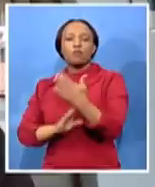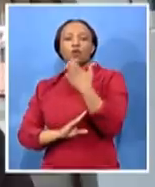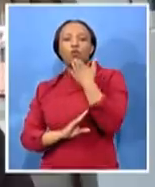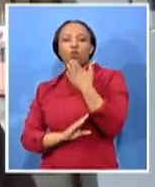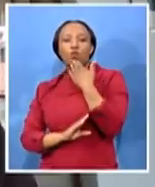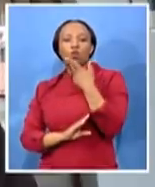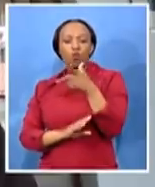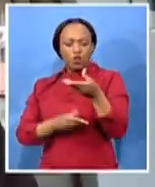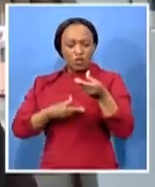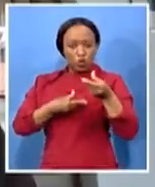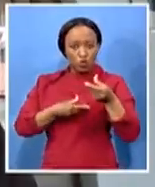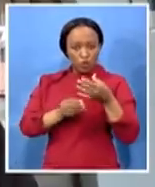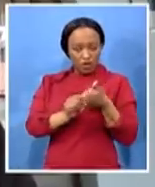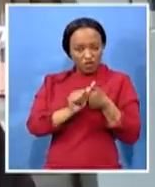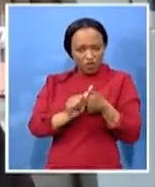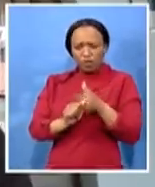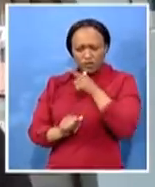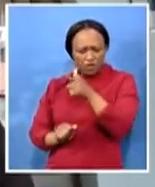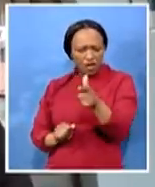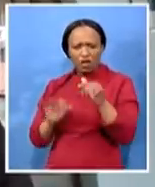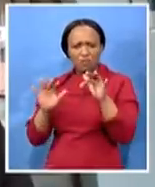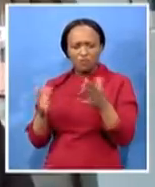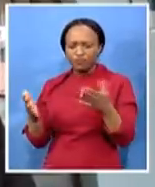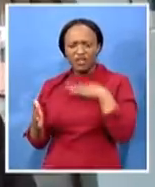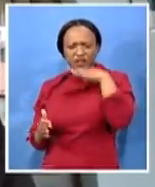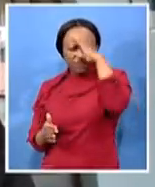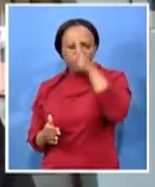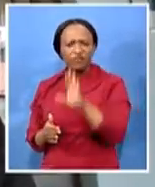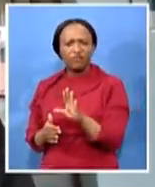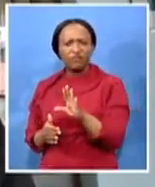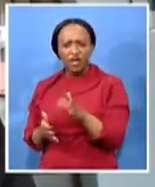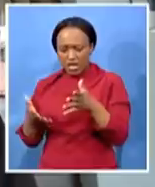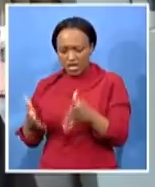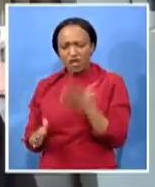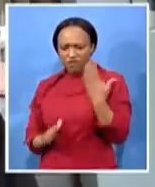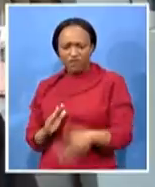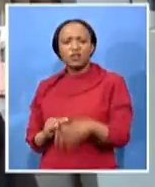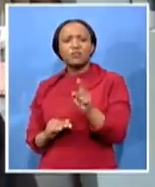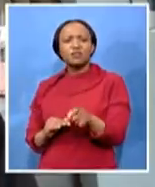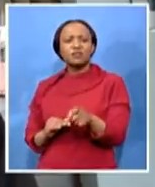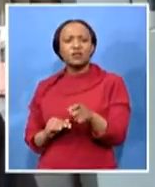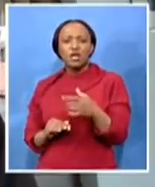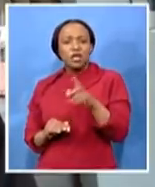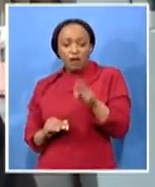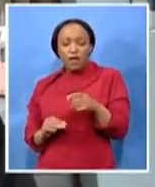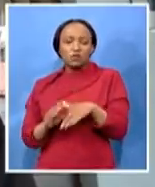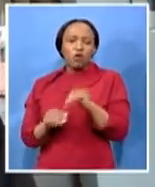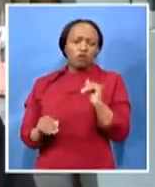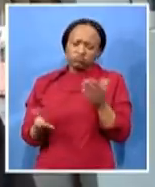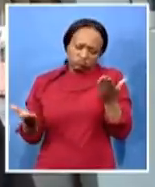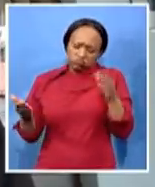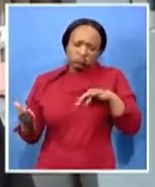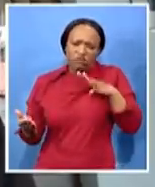people it is enough here and no further. And if I have to go, so be it. And I think he said something along those lines